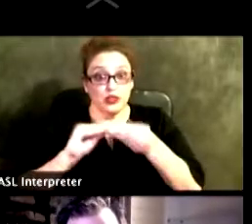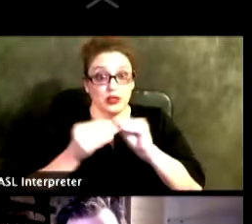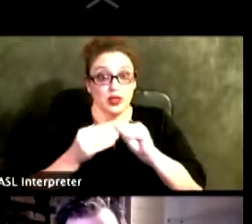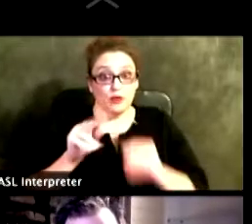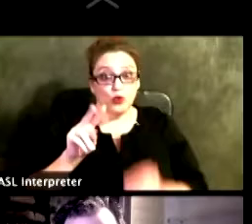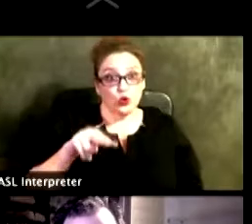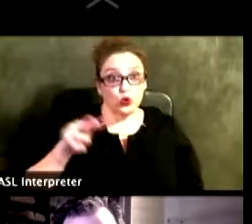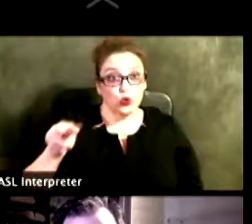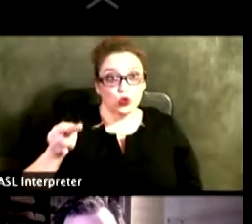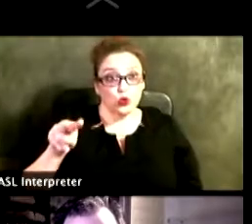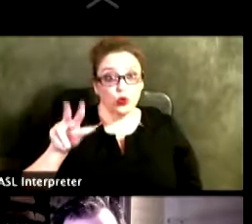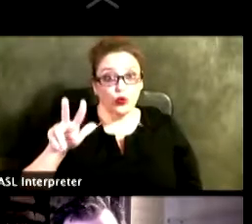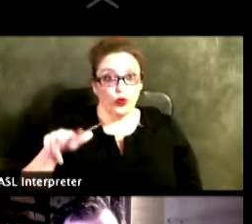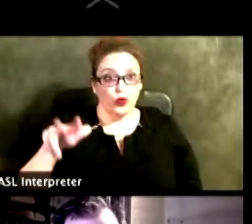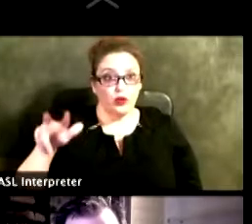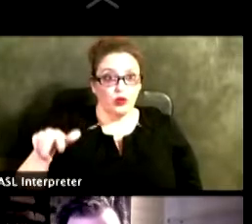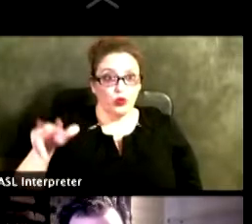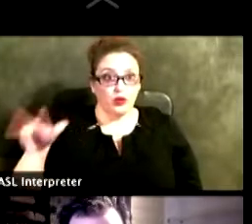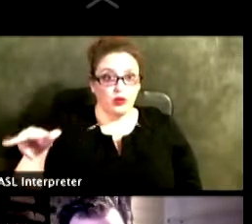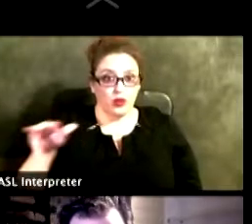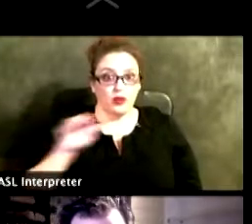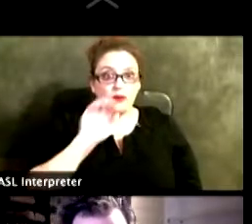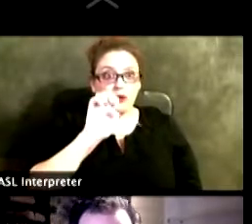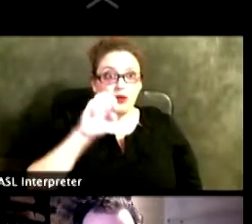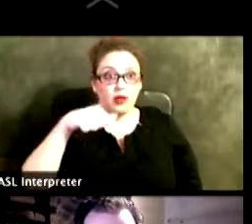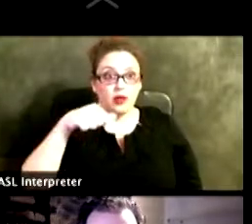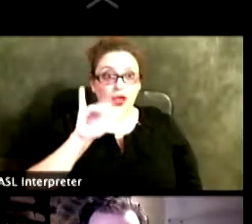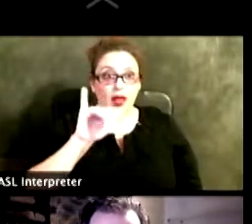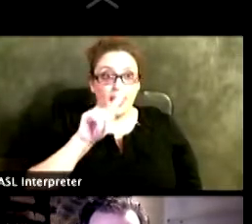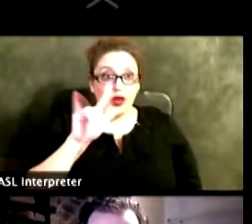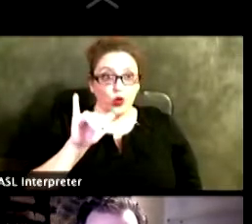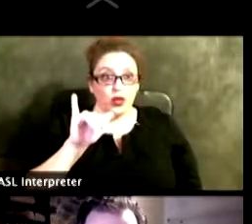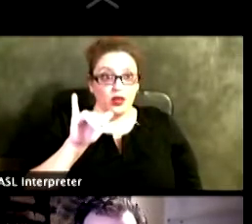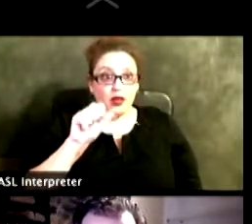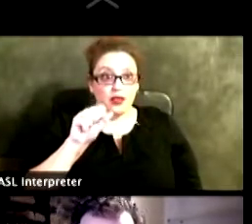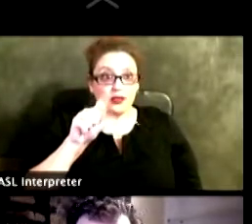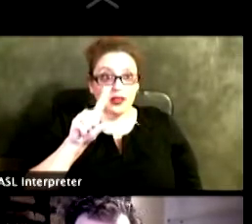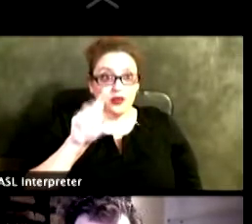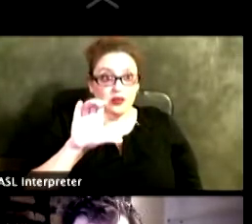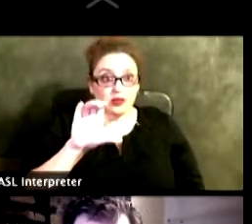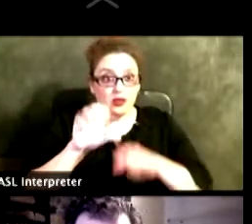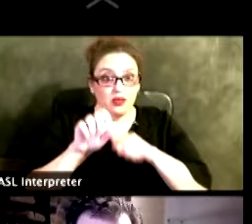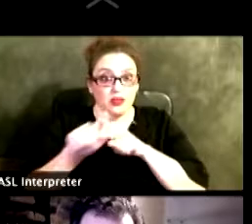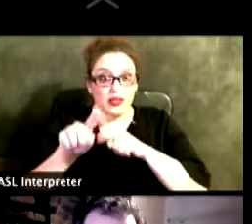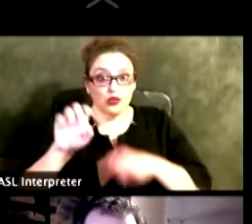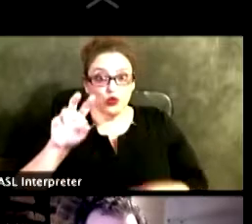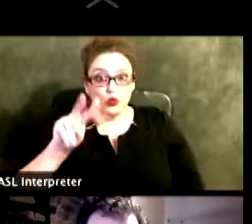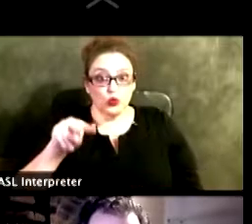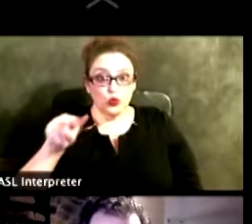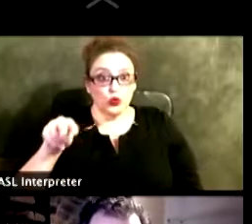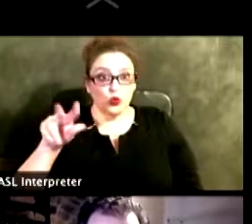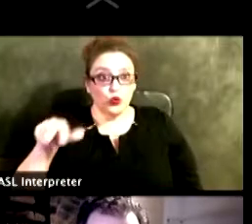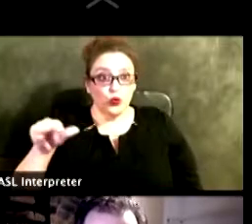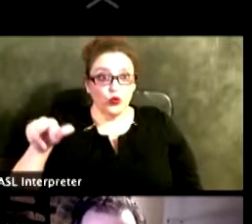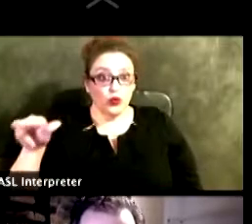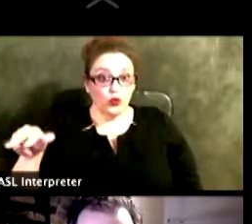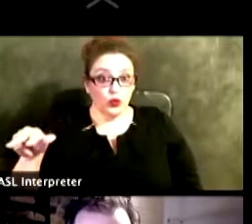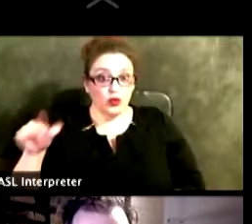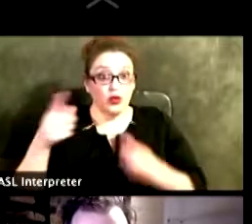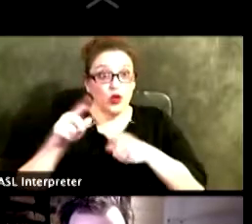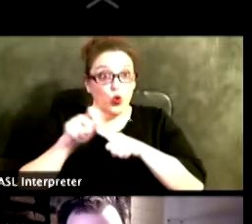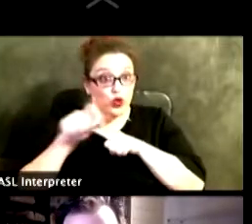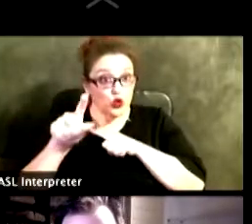that's EQUITYSLC, no spaces, to the phone number 22333. Once you send that text, you'll